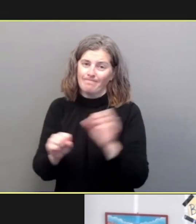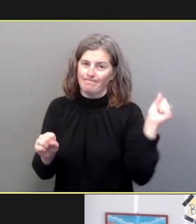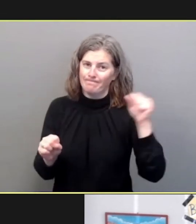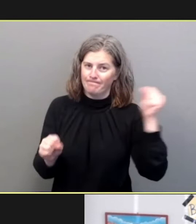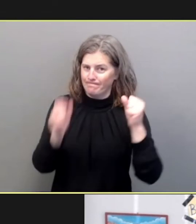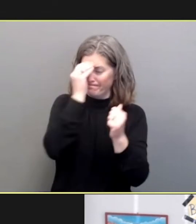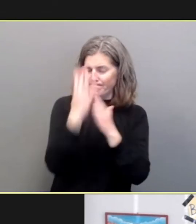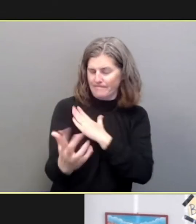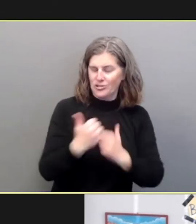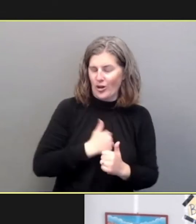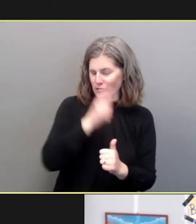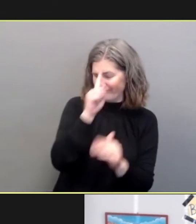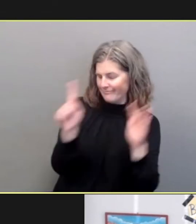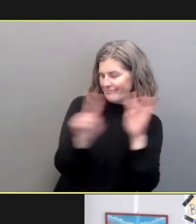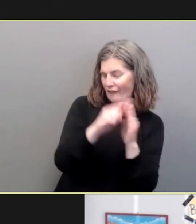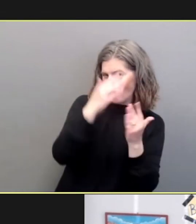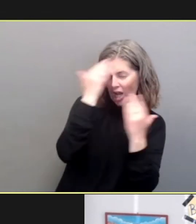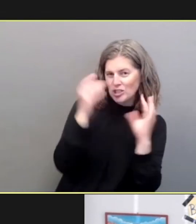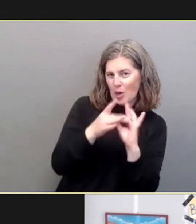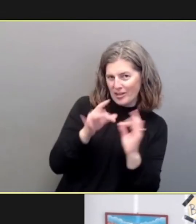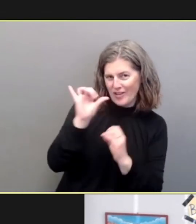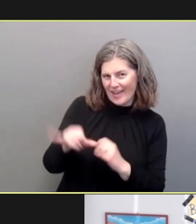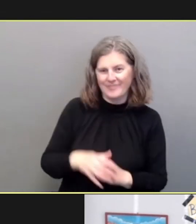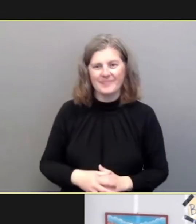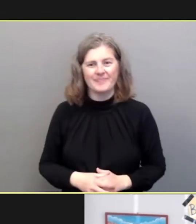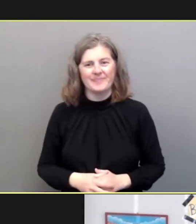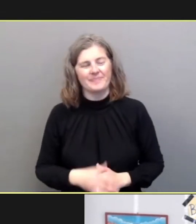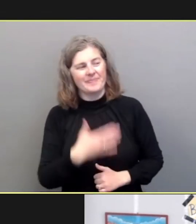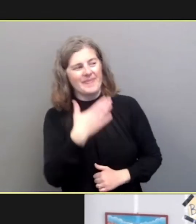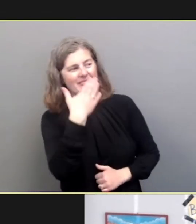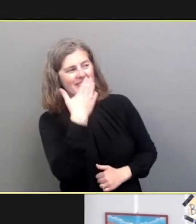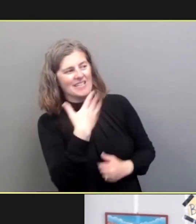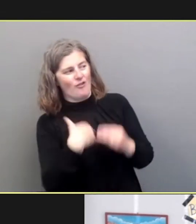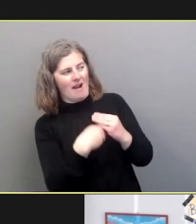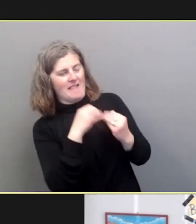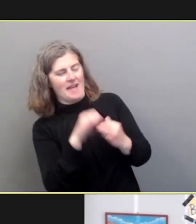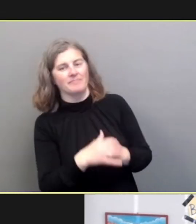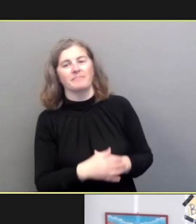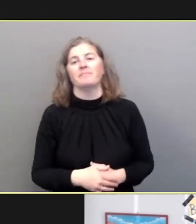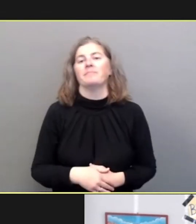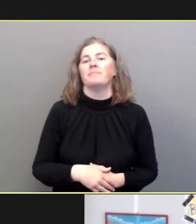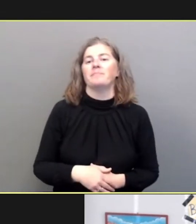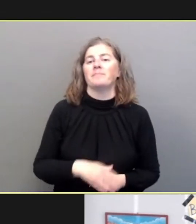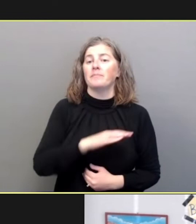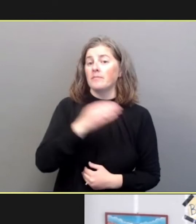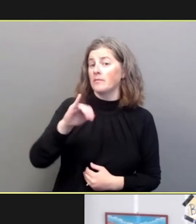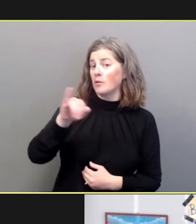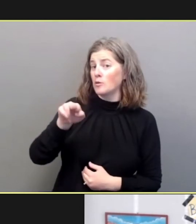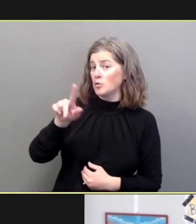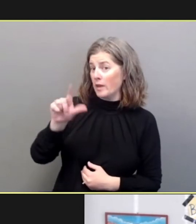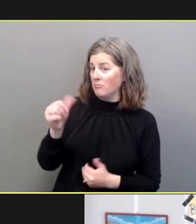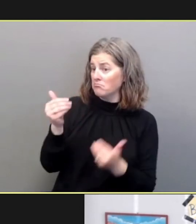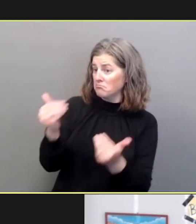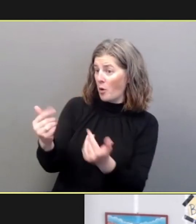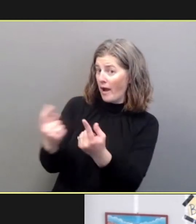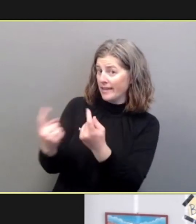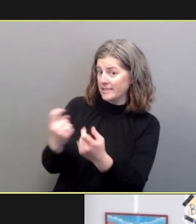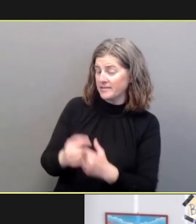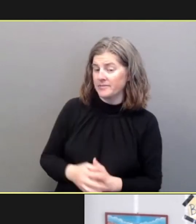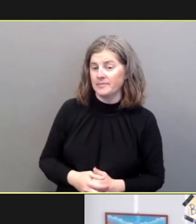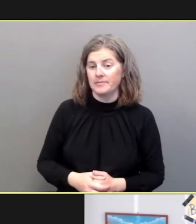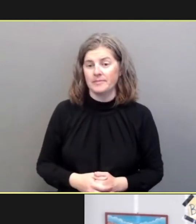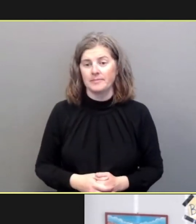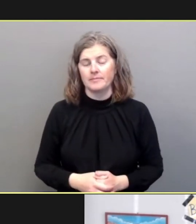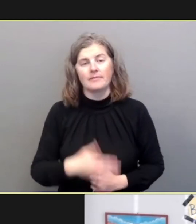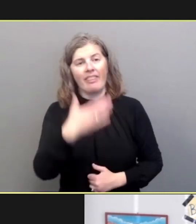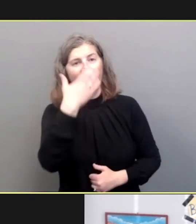just forgot to mention that as well. No, thanks for adding that. Mm-hmm. Julia, you should be unmuted and ready to ask your question.